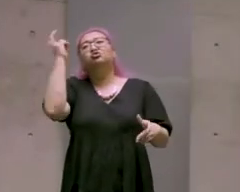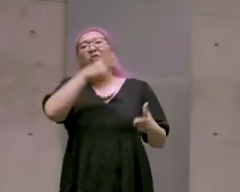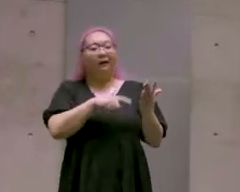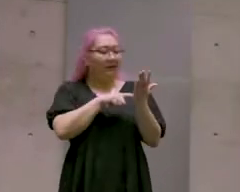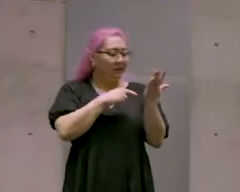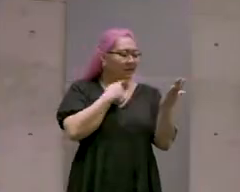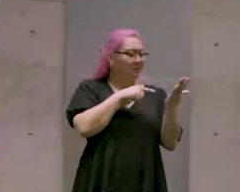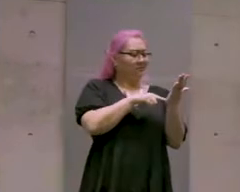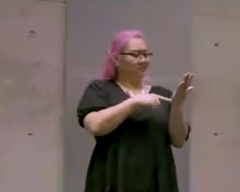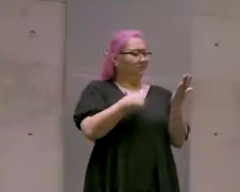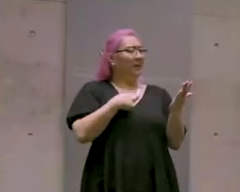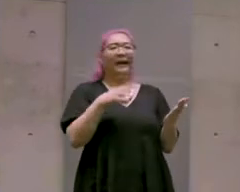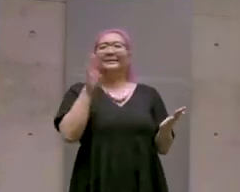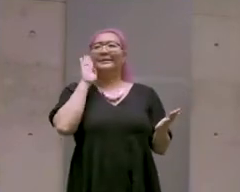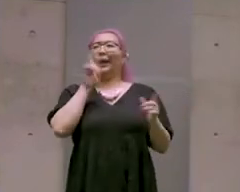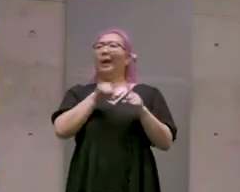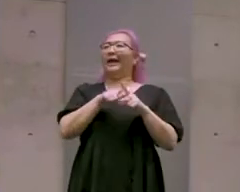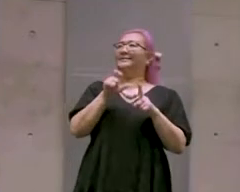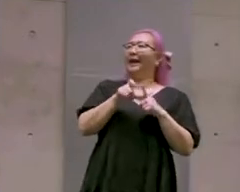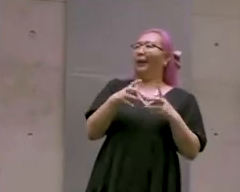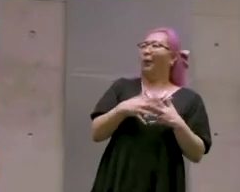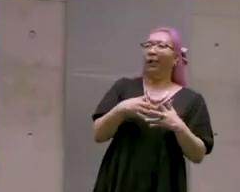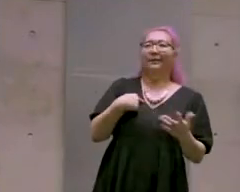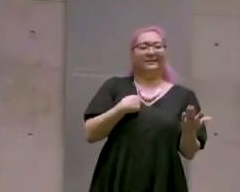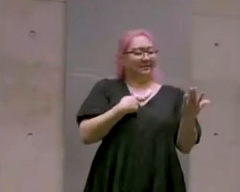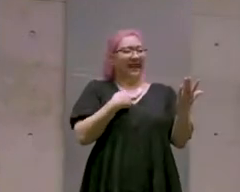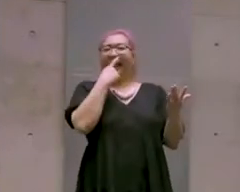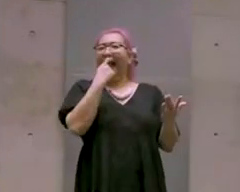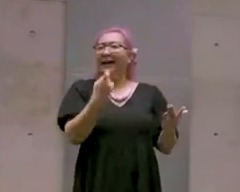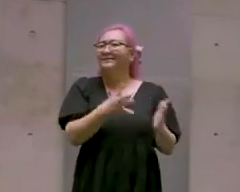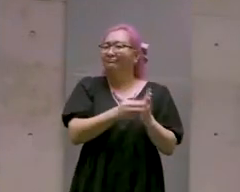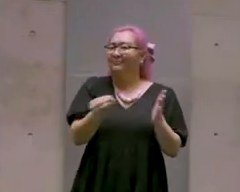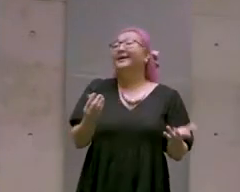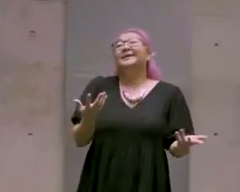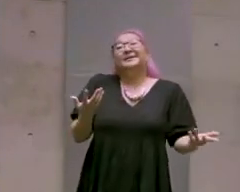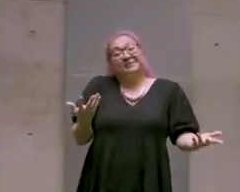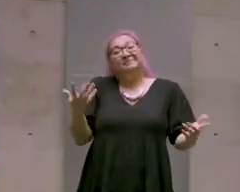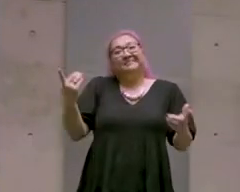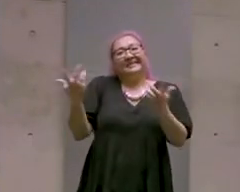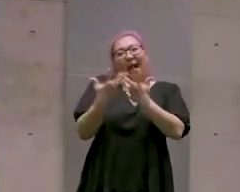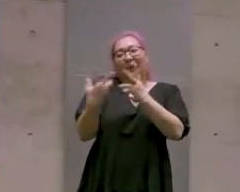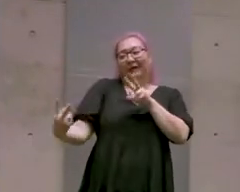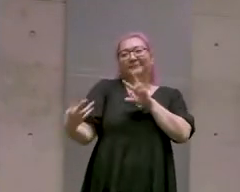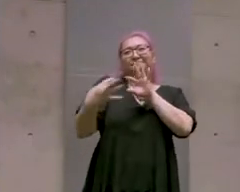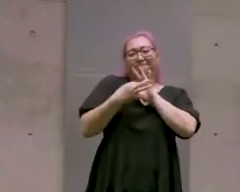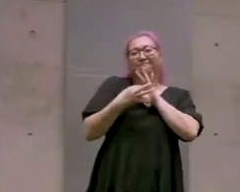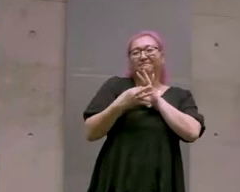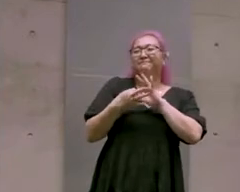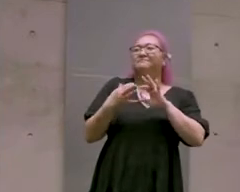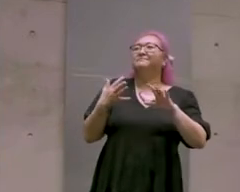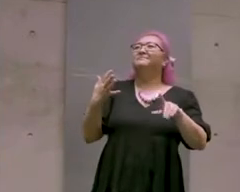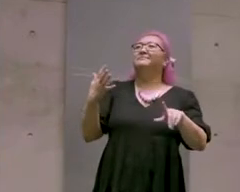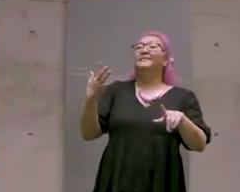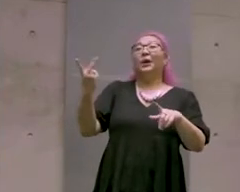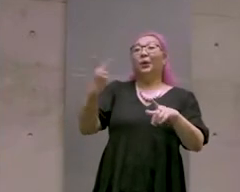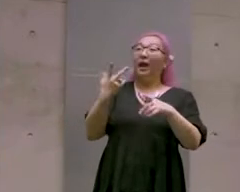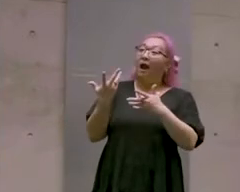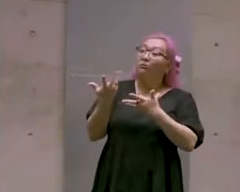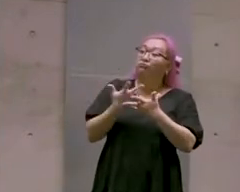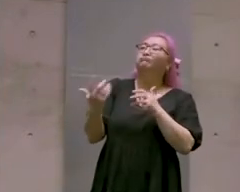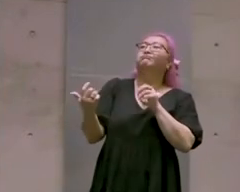He messaged me and we worked out, and he was incredibly generous with his time. I got a very good deal.